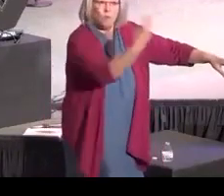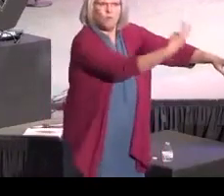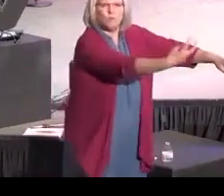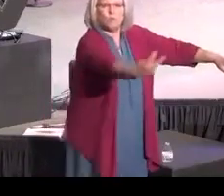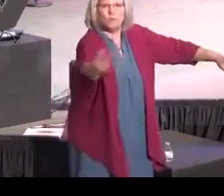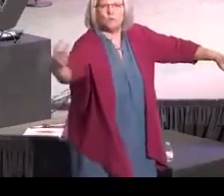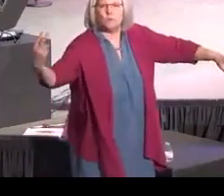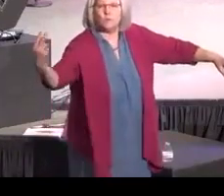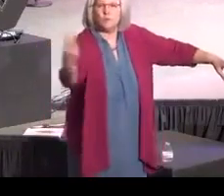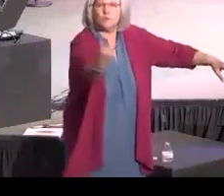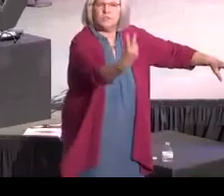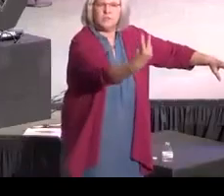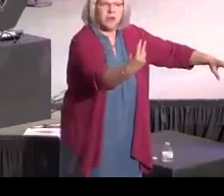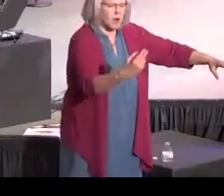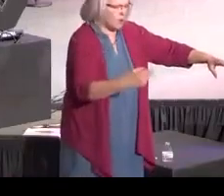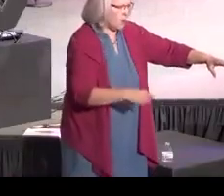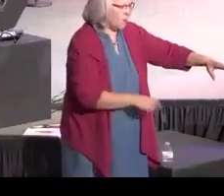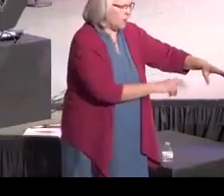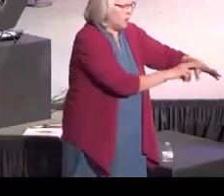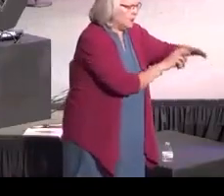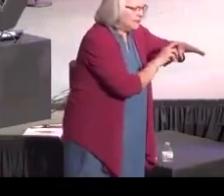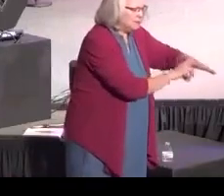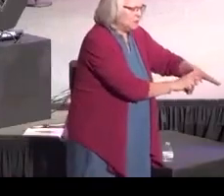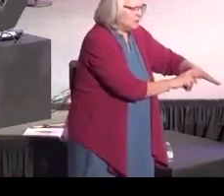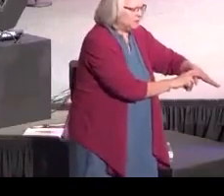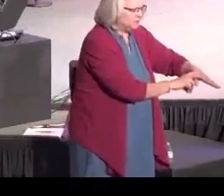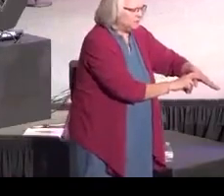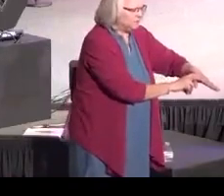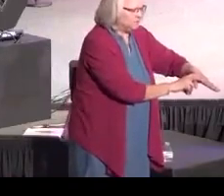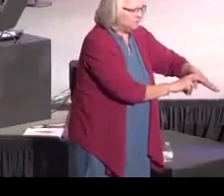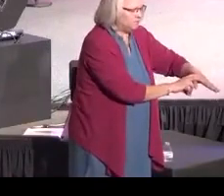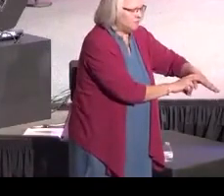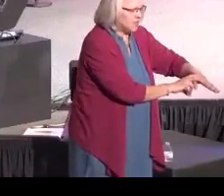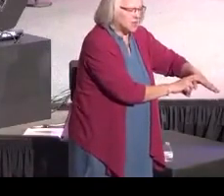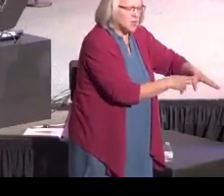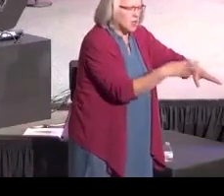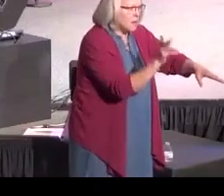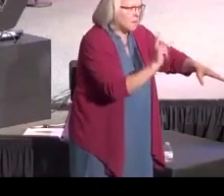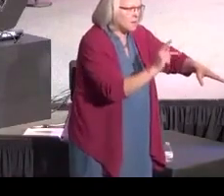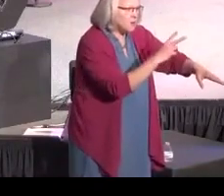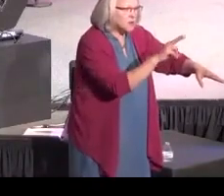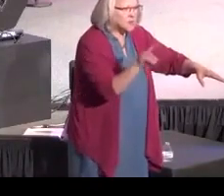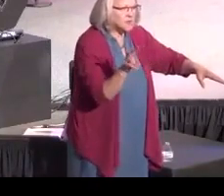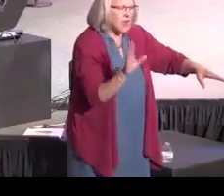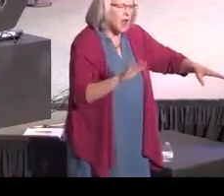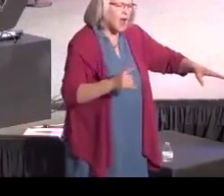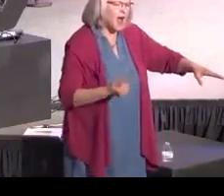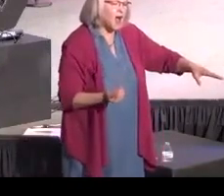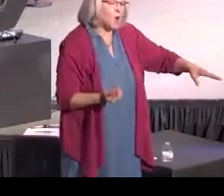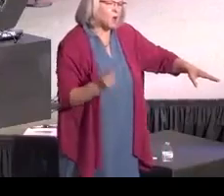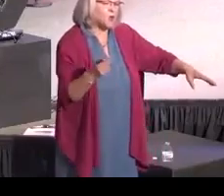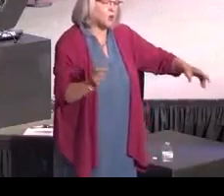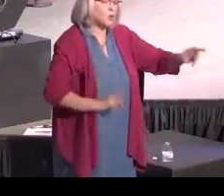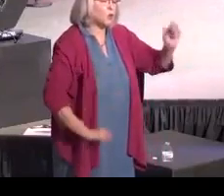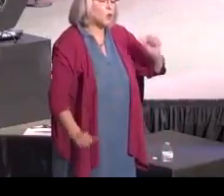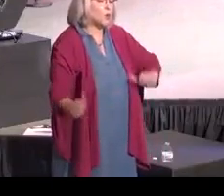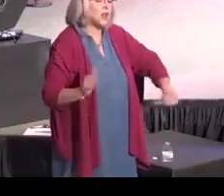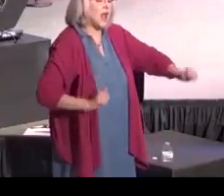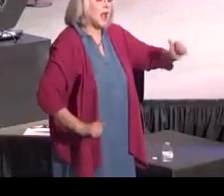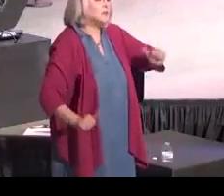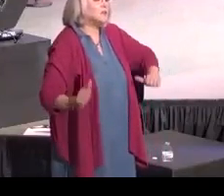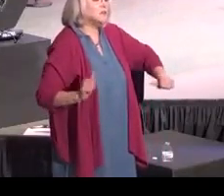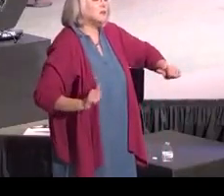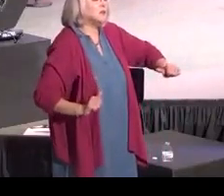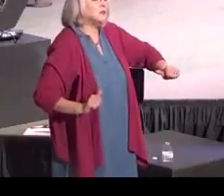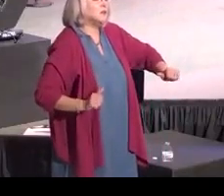react when you get bit. When you get bit, people are looking to see how you react and if you